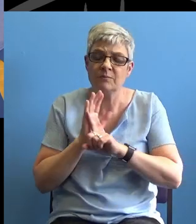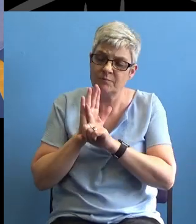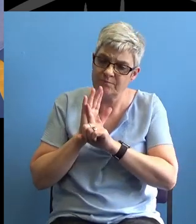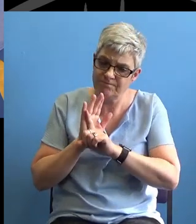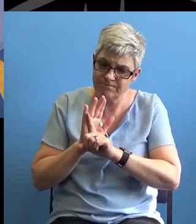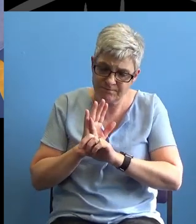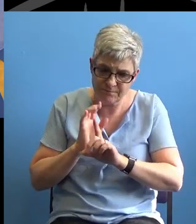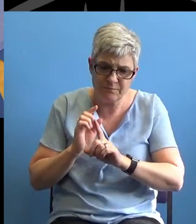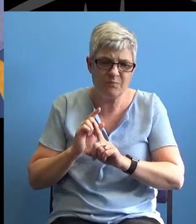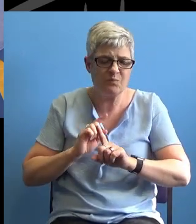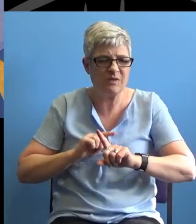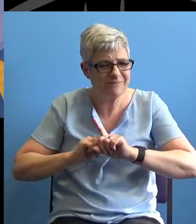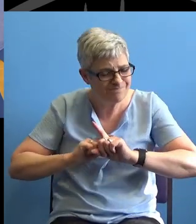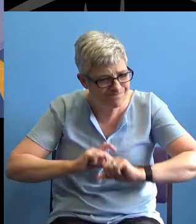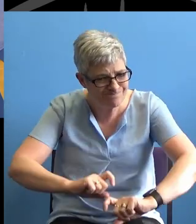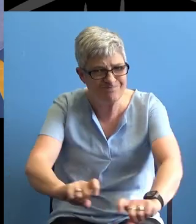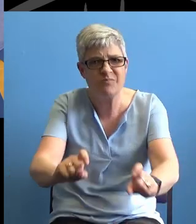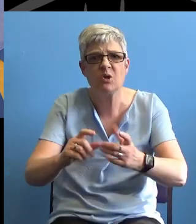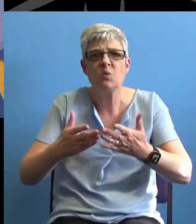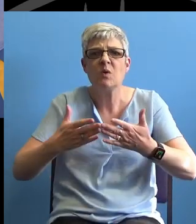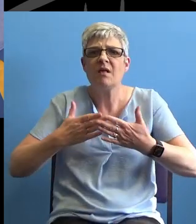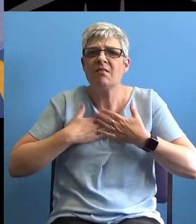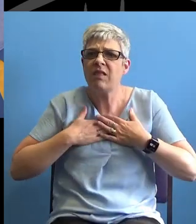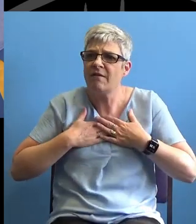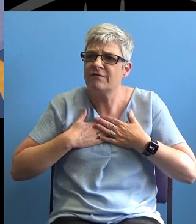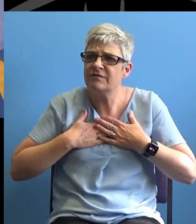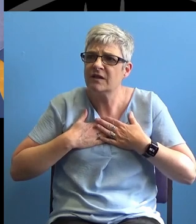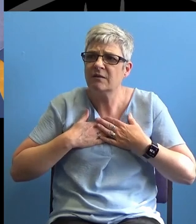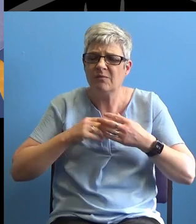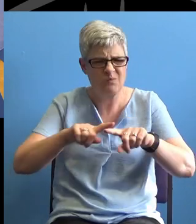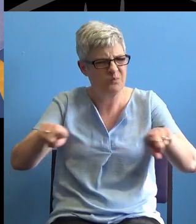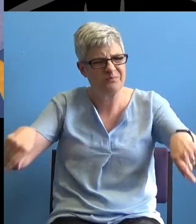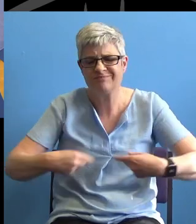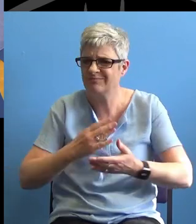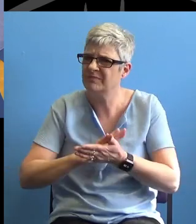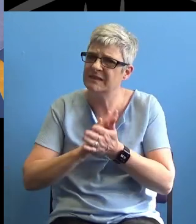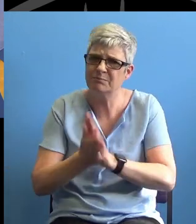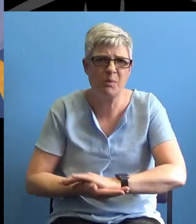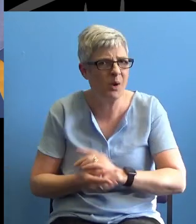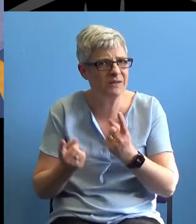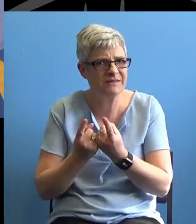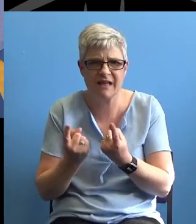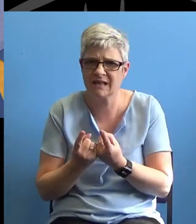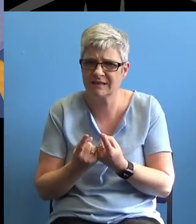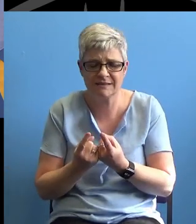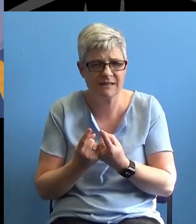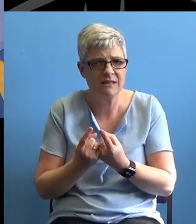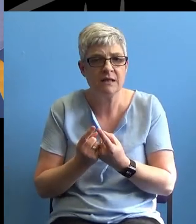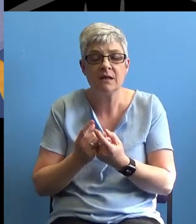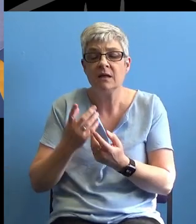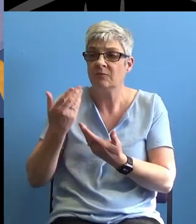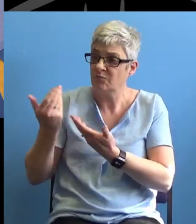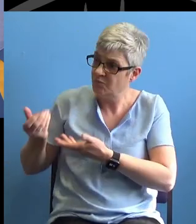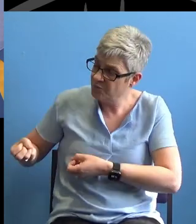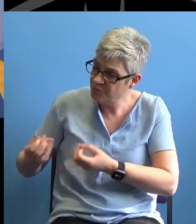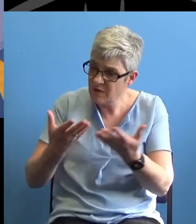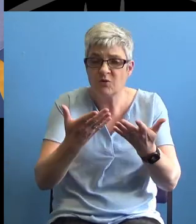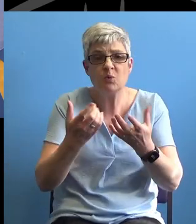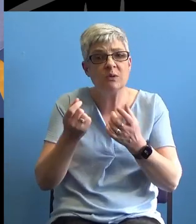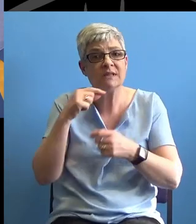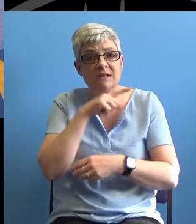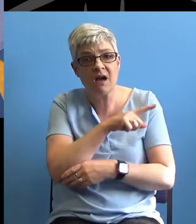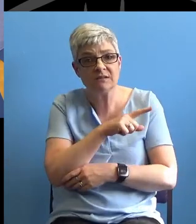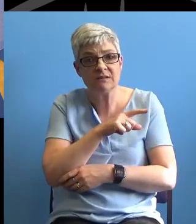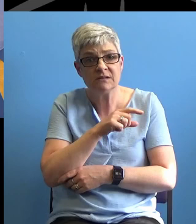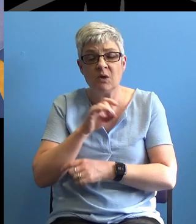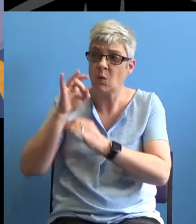persisting with loving us even as we spoiled what you gave us, sending your Son who left the glory of